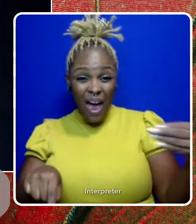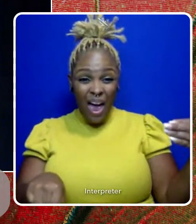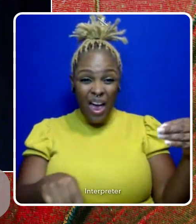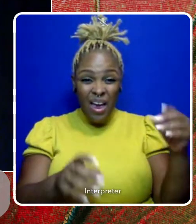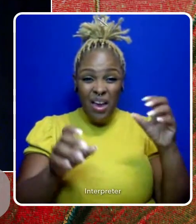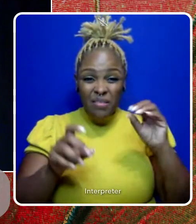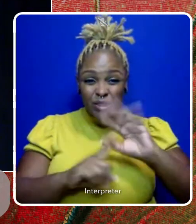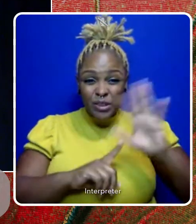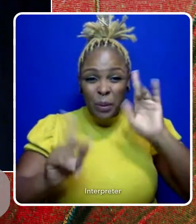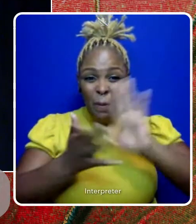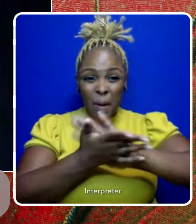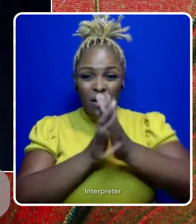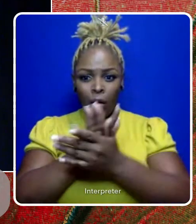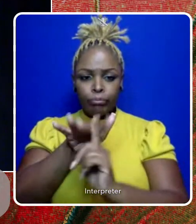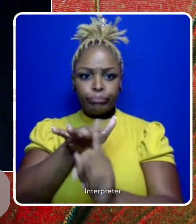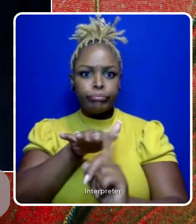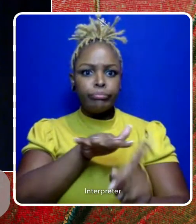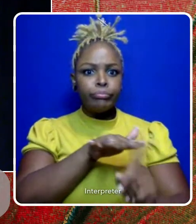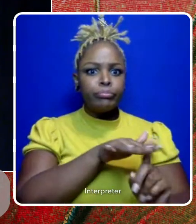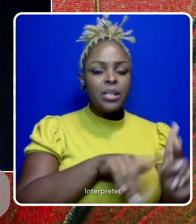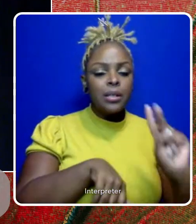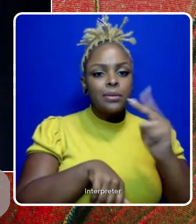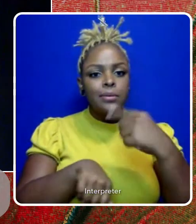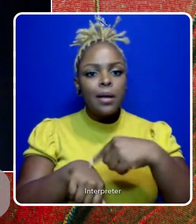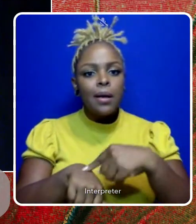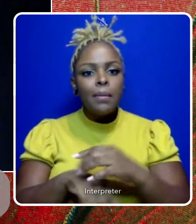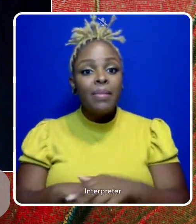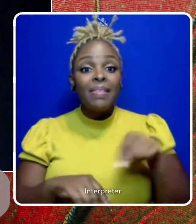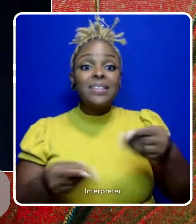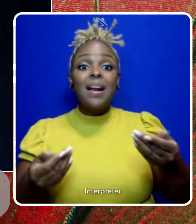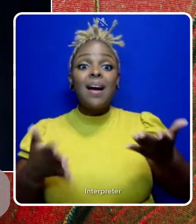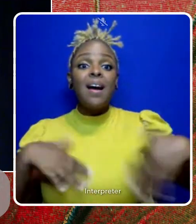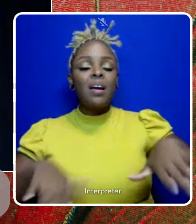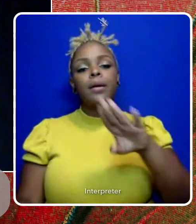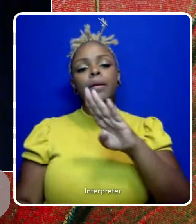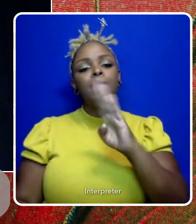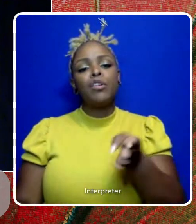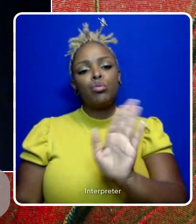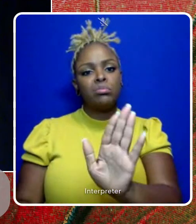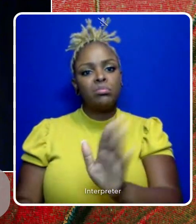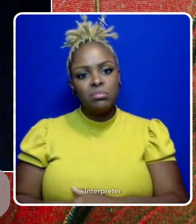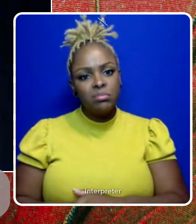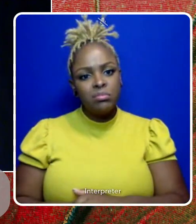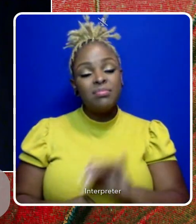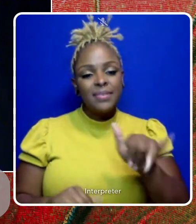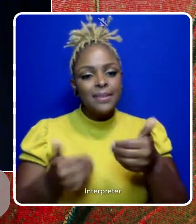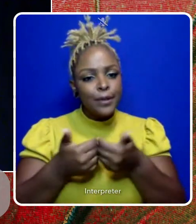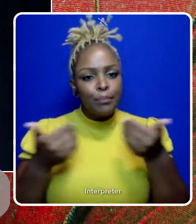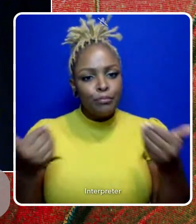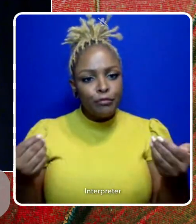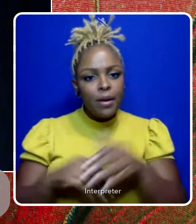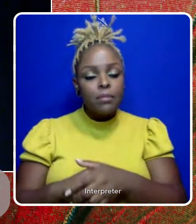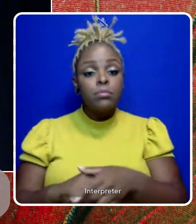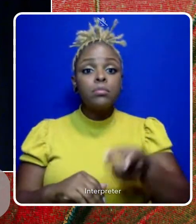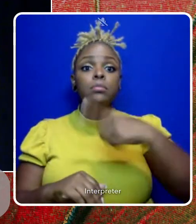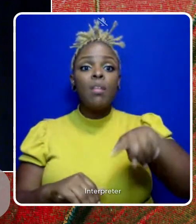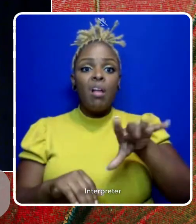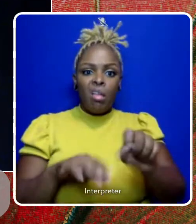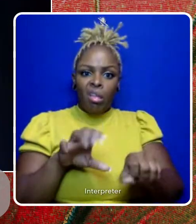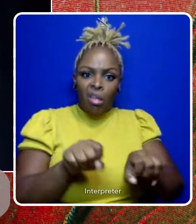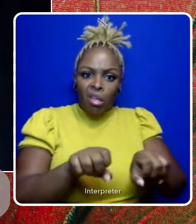yours, and that is what separates the occupier from the occupied. The honesty of their settlement. You